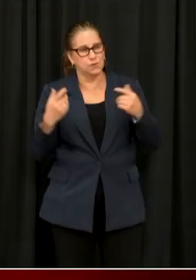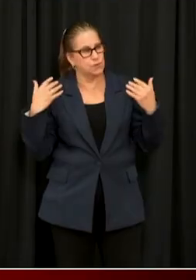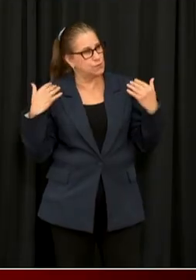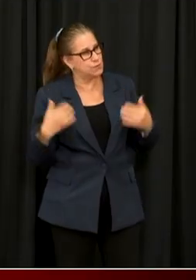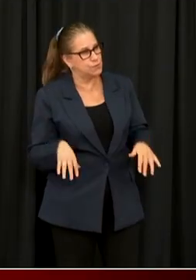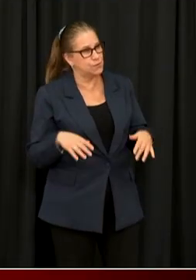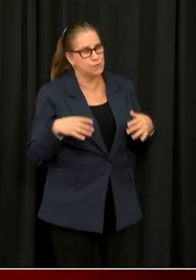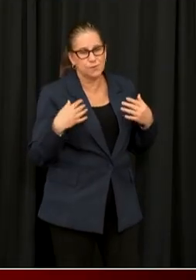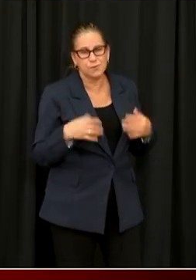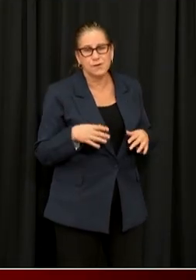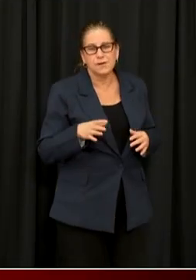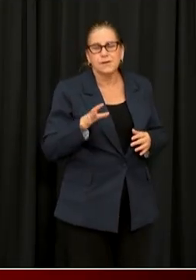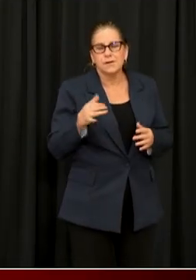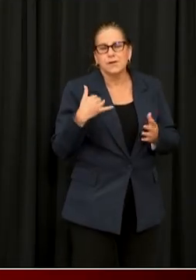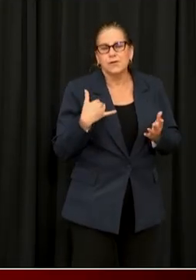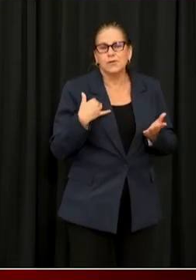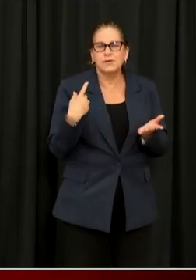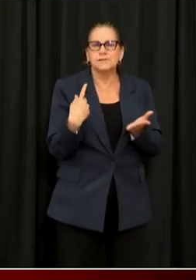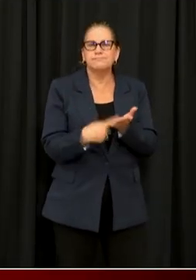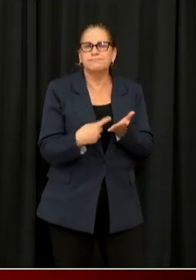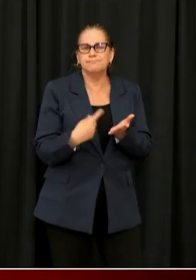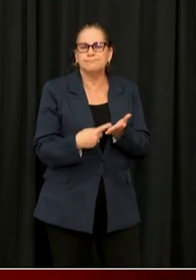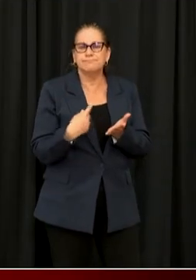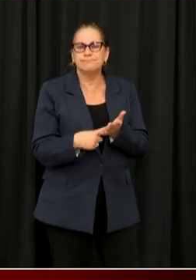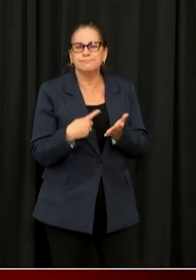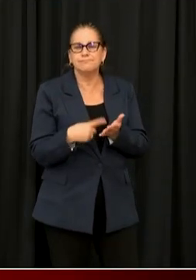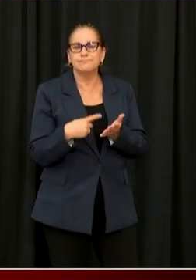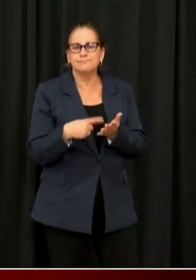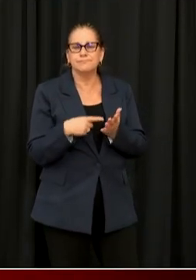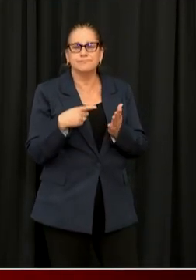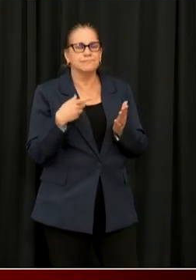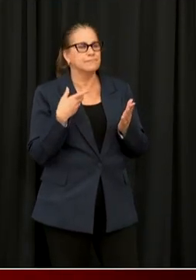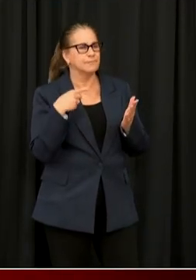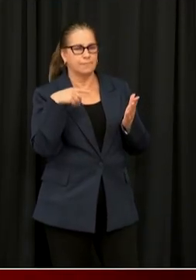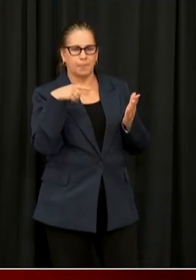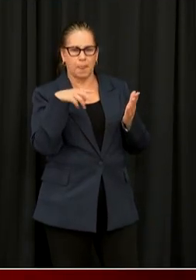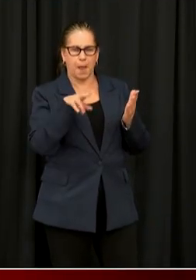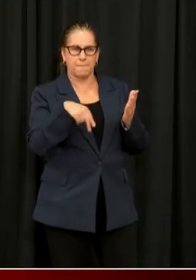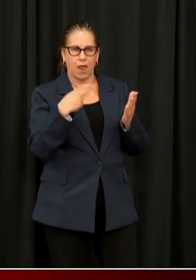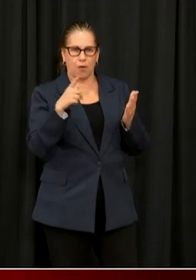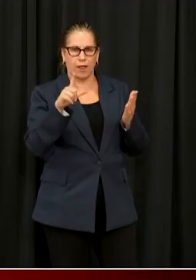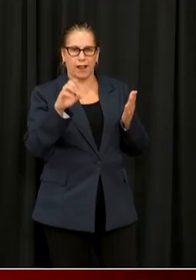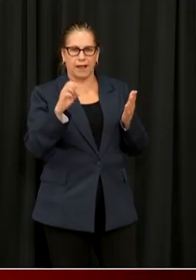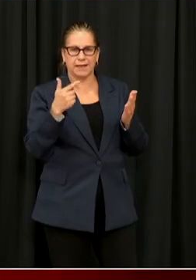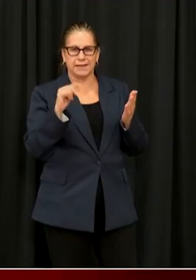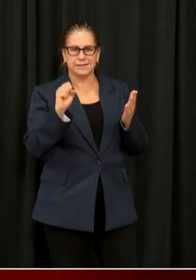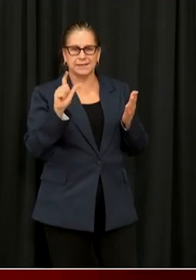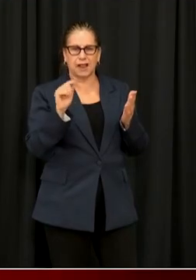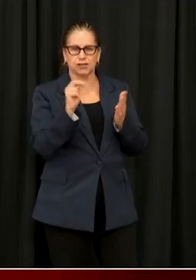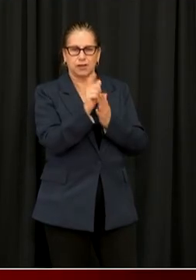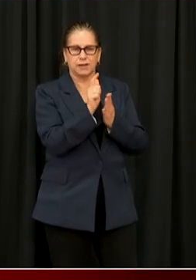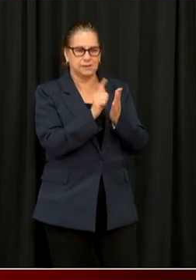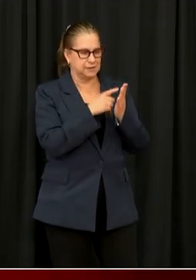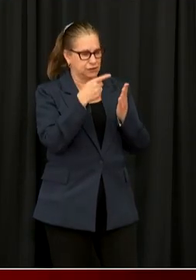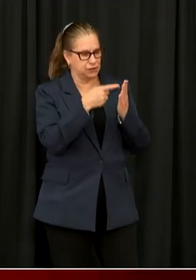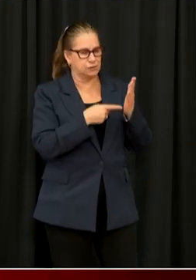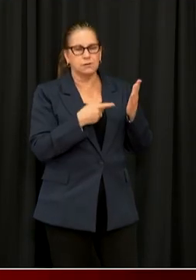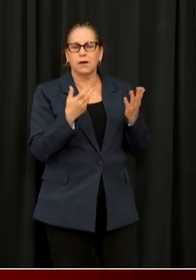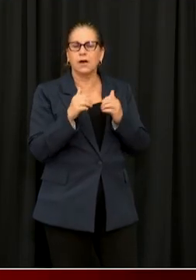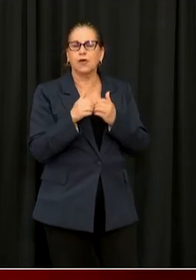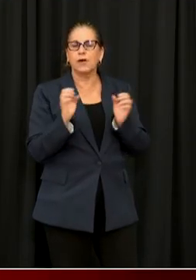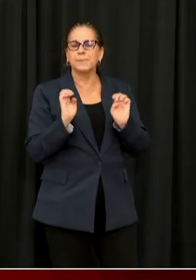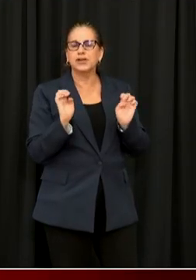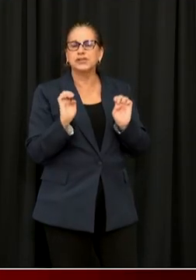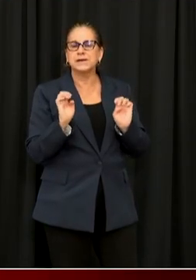sometimes our legislature, when we do a emergency, there's also what's called a